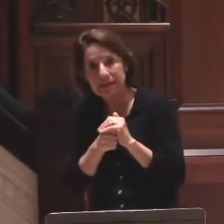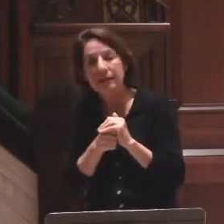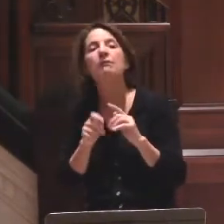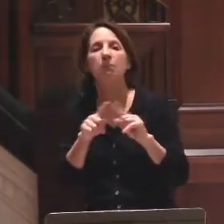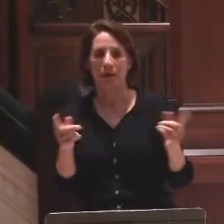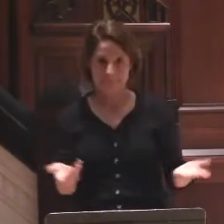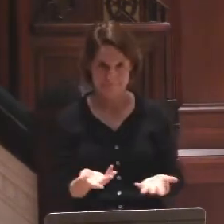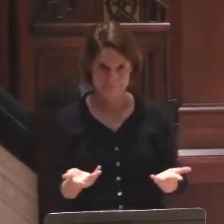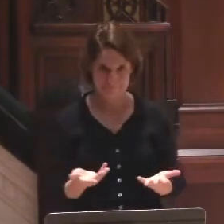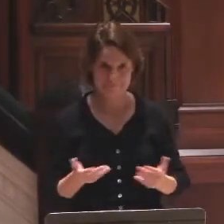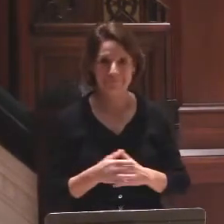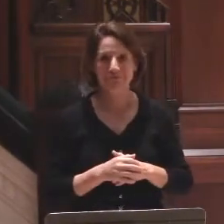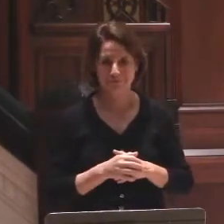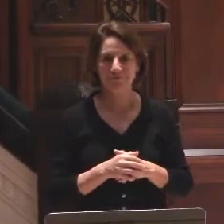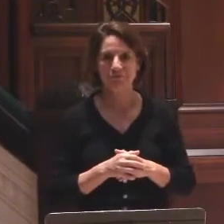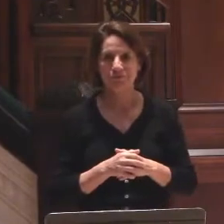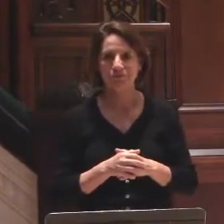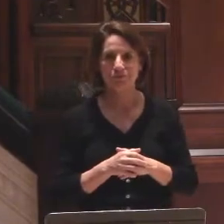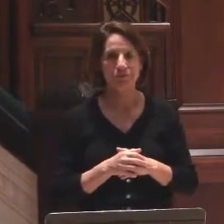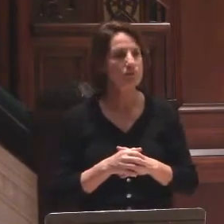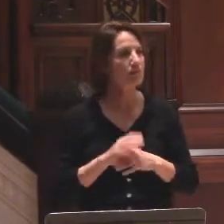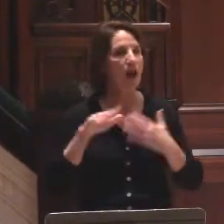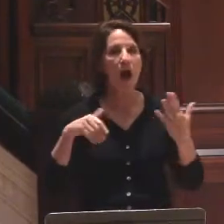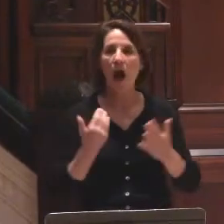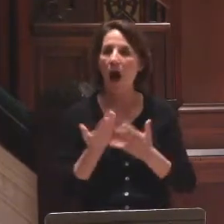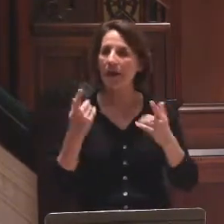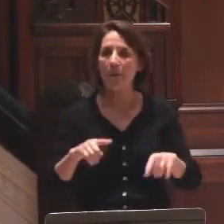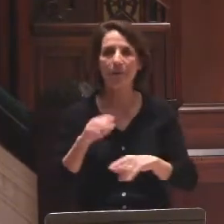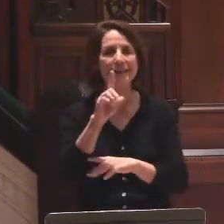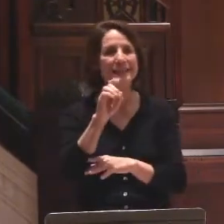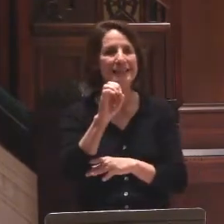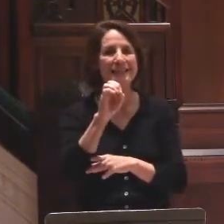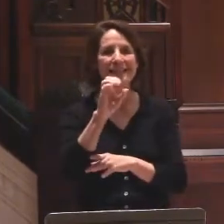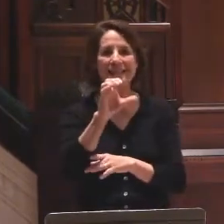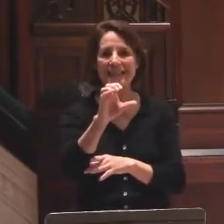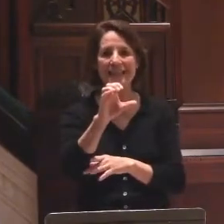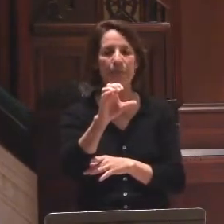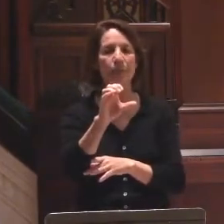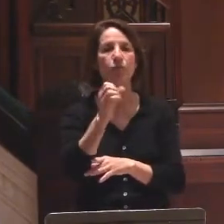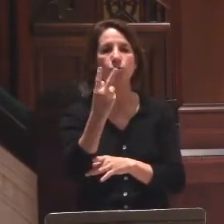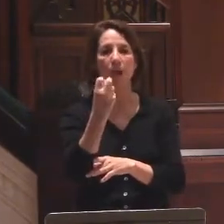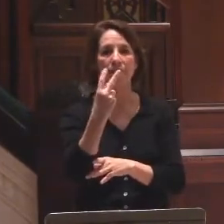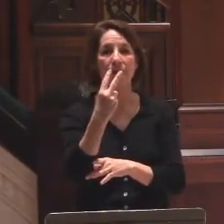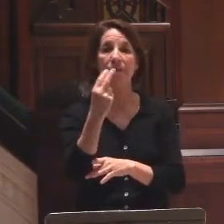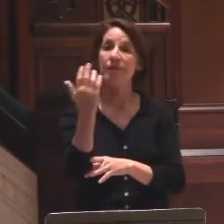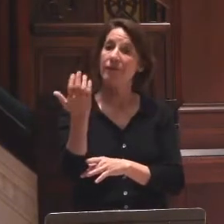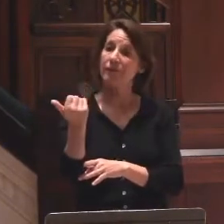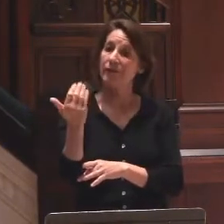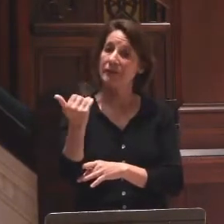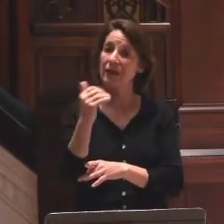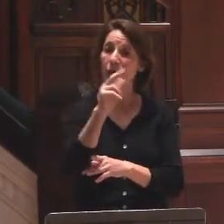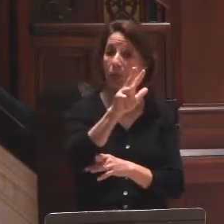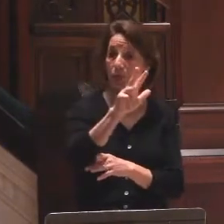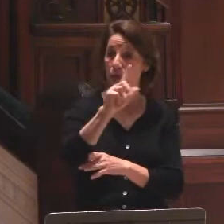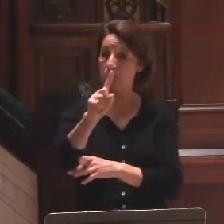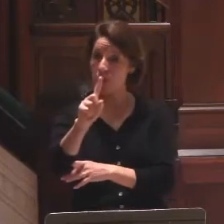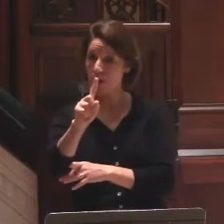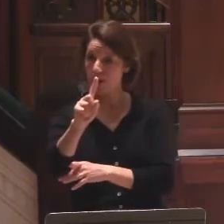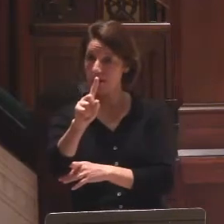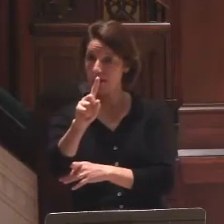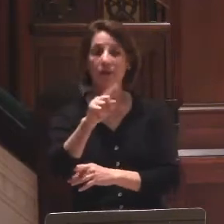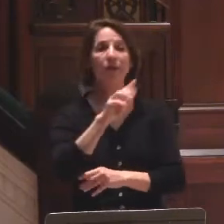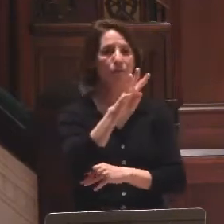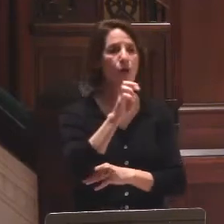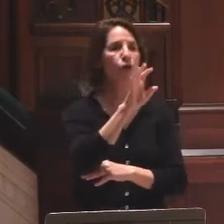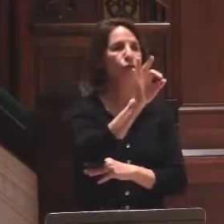present. This all happened on December 12th, 1531, exactly 490 years